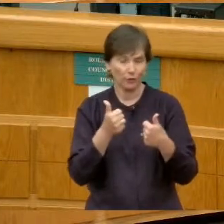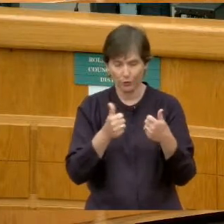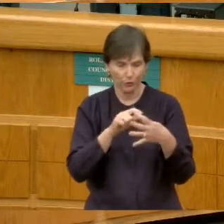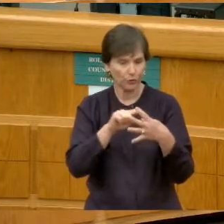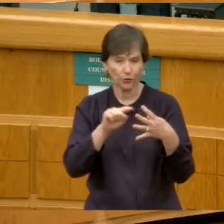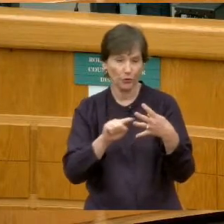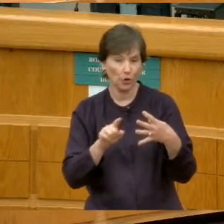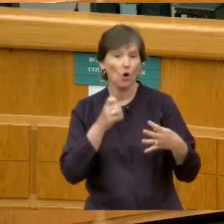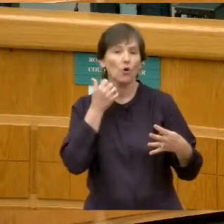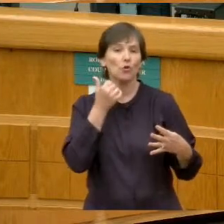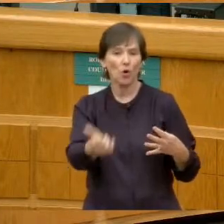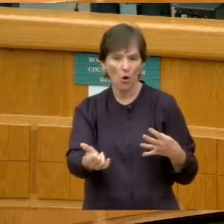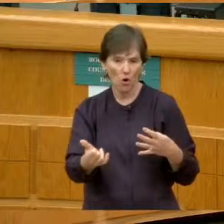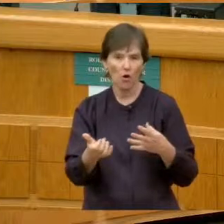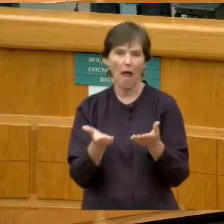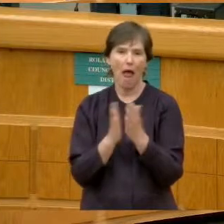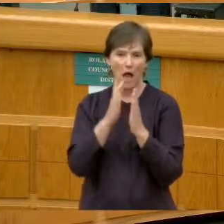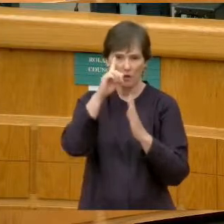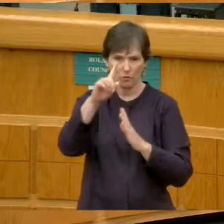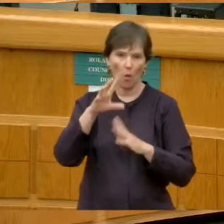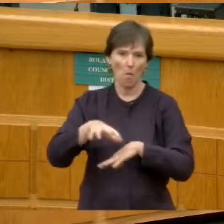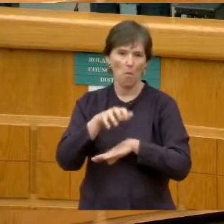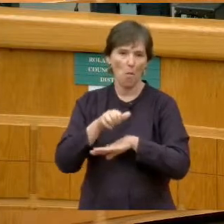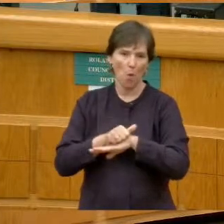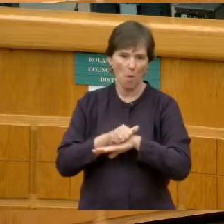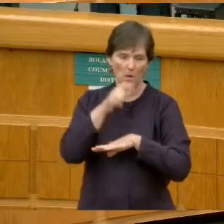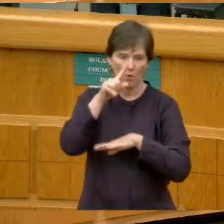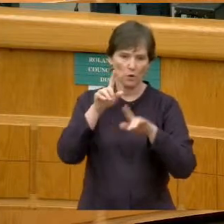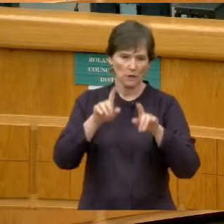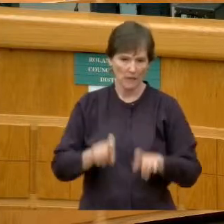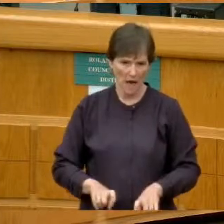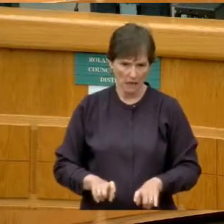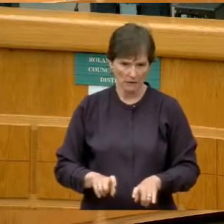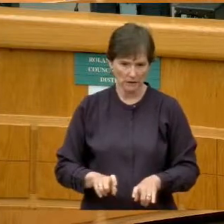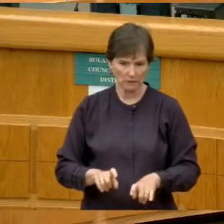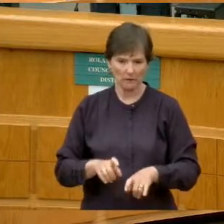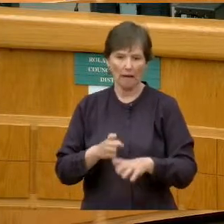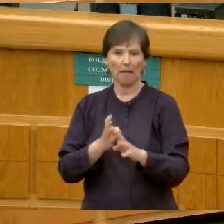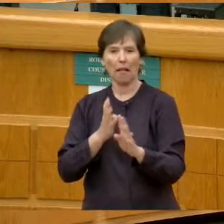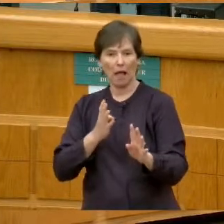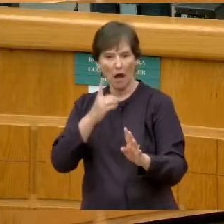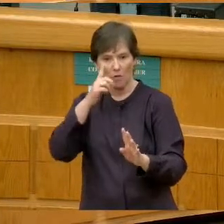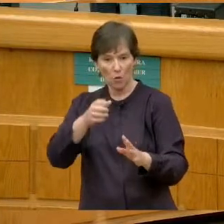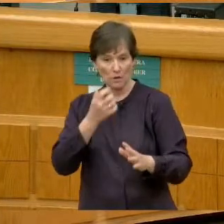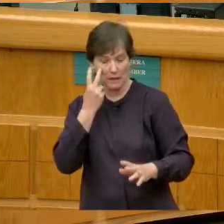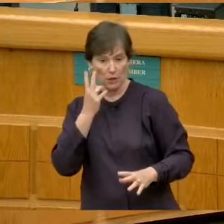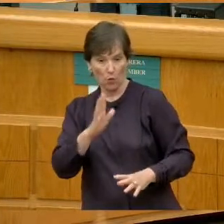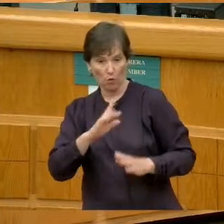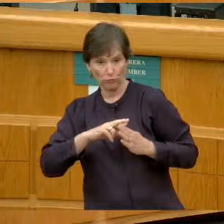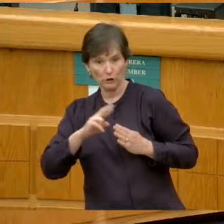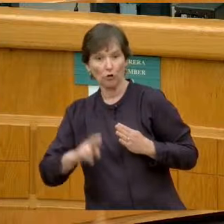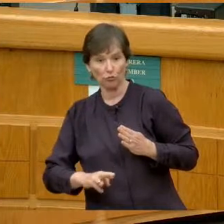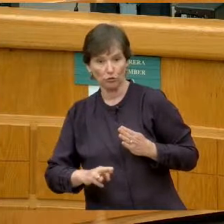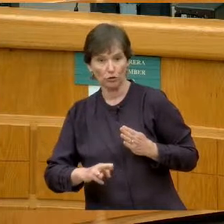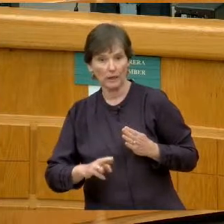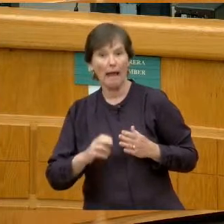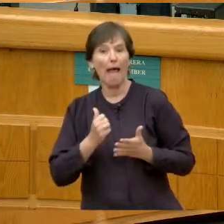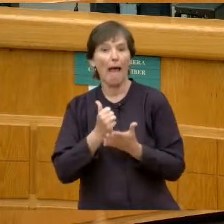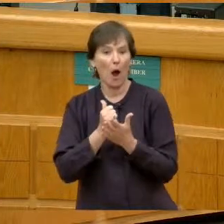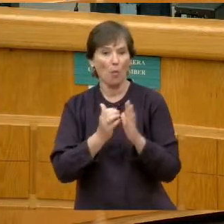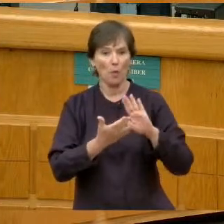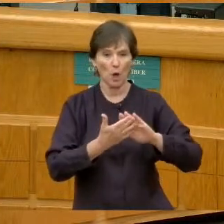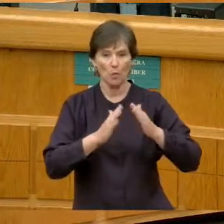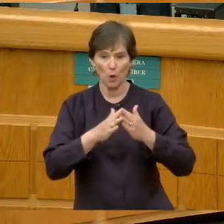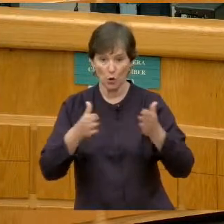in the pipeline to get the results and help our community solve this problem. Now, one of the